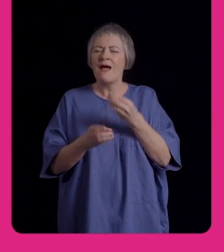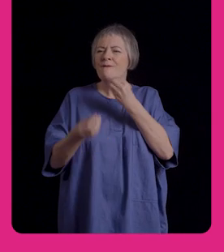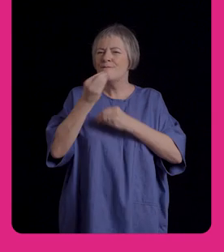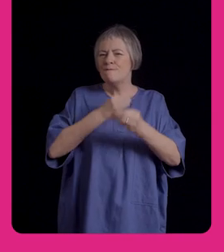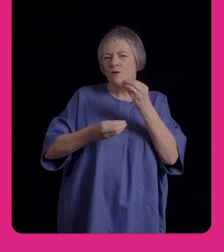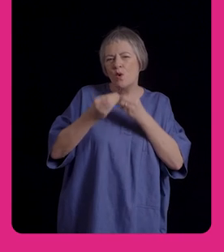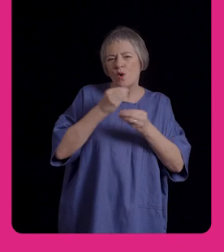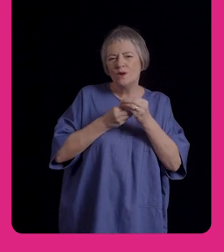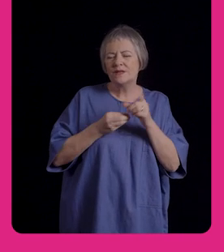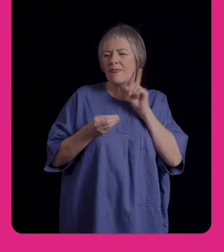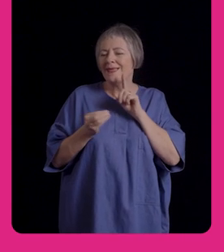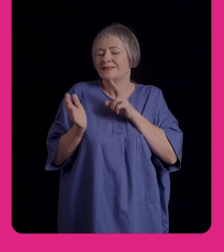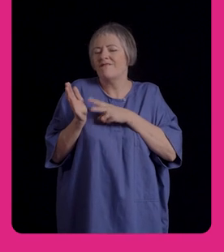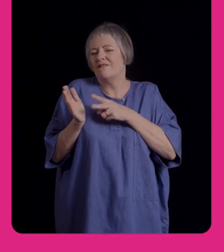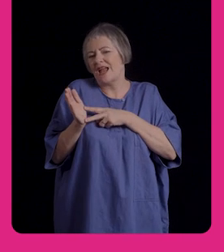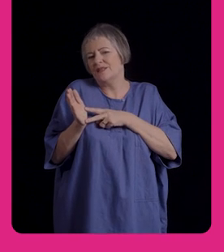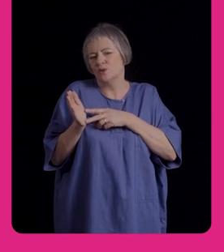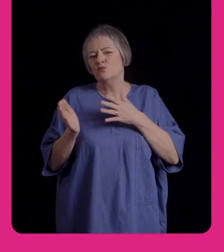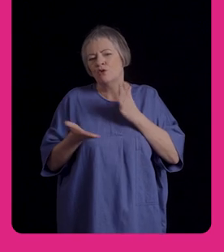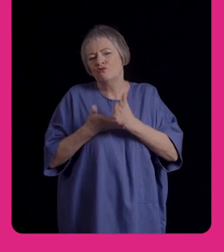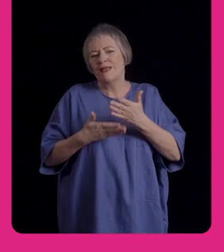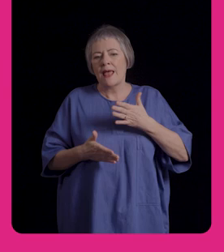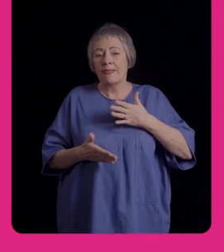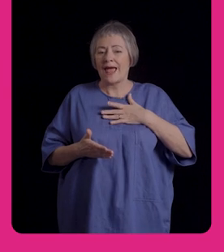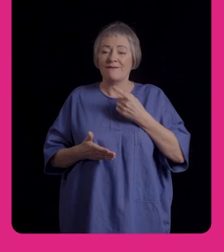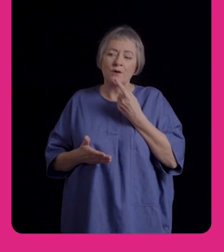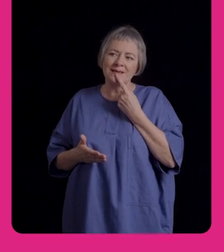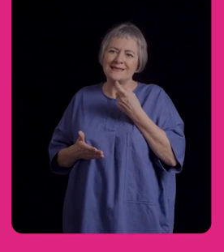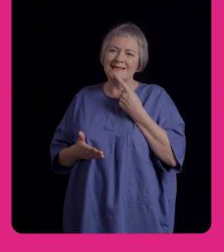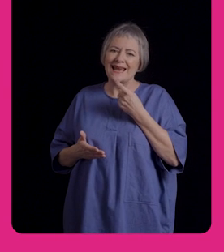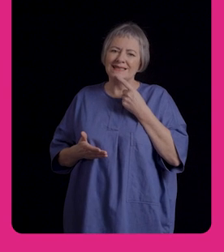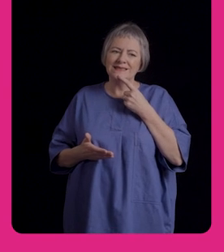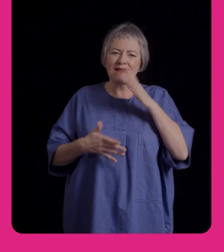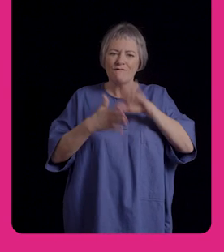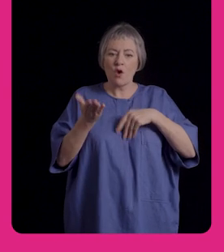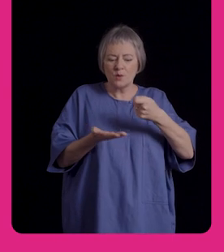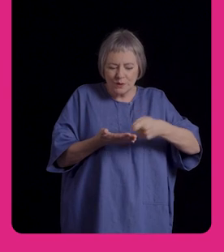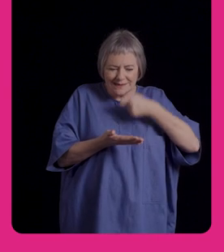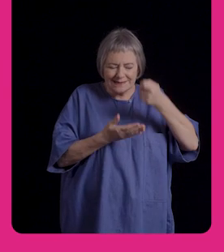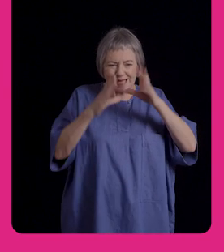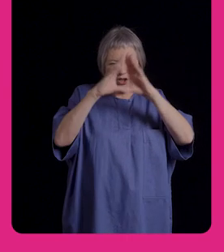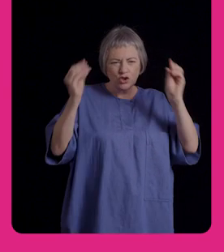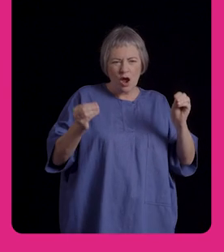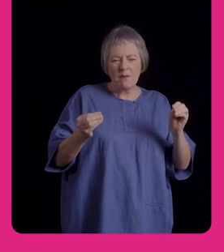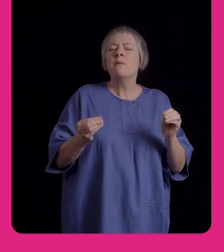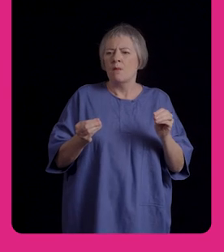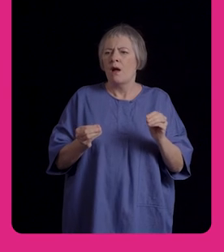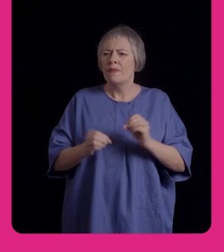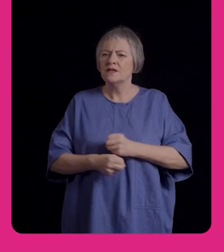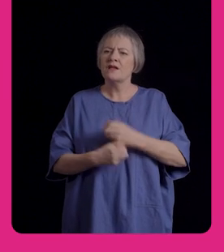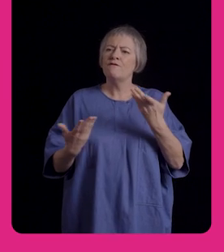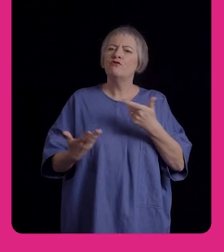food that's like beneath what Lady Vex would really like with your like tastes from your dessert shop. But there's like food, there's like fresh